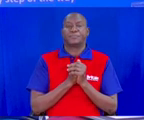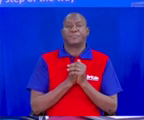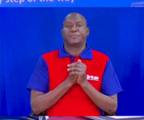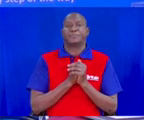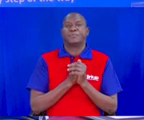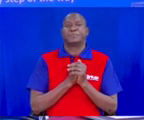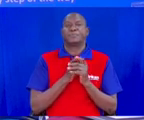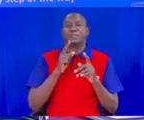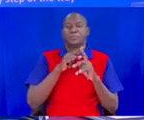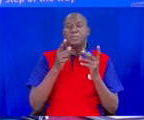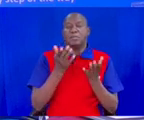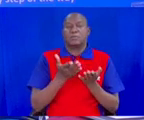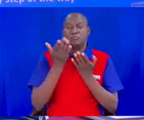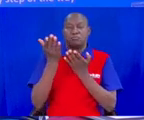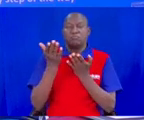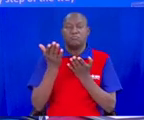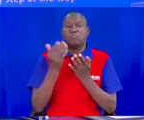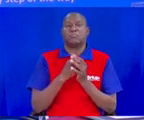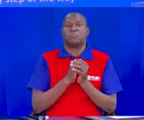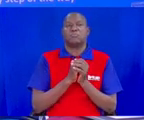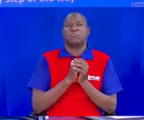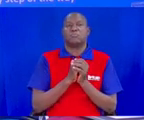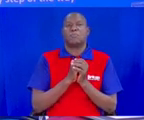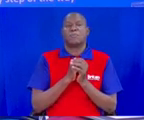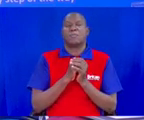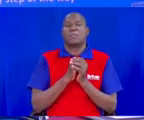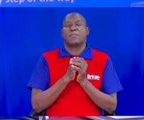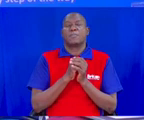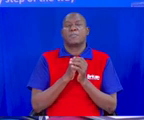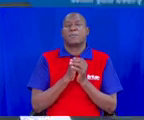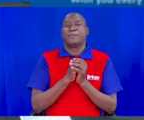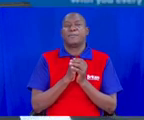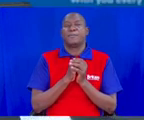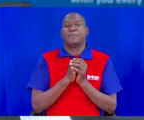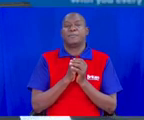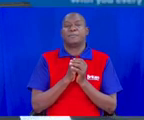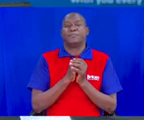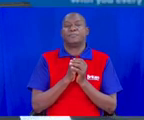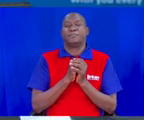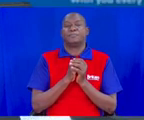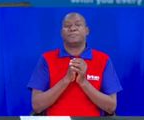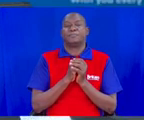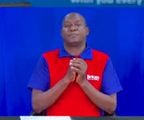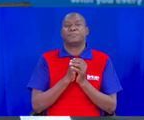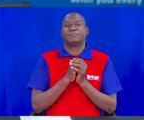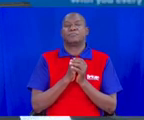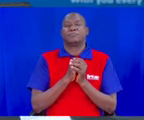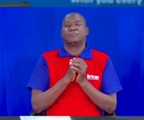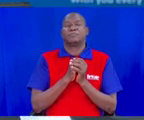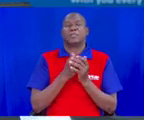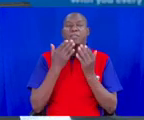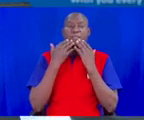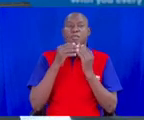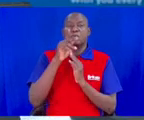I want to hand back over to you to direct the answering of the last question. Thank you. Thank you very much, Mr. Kaniu, for